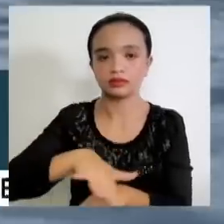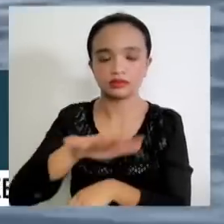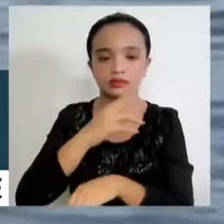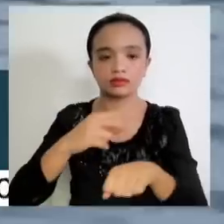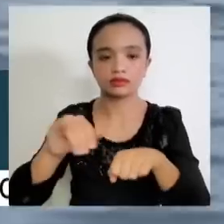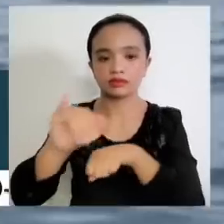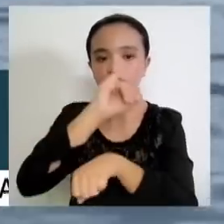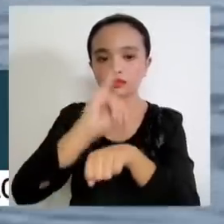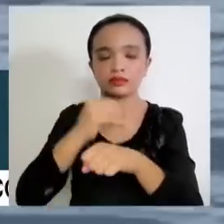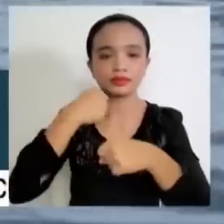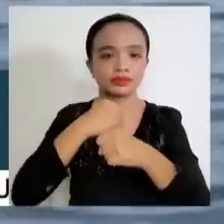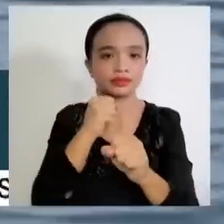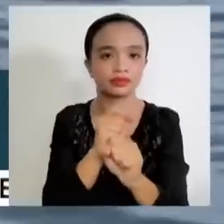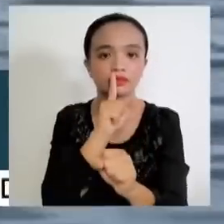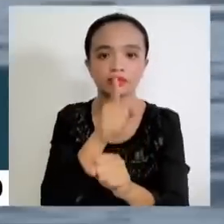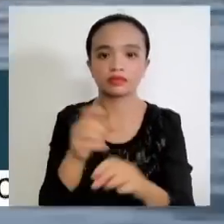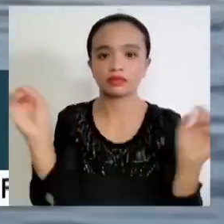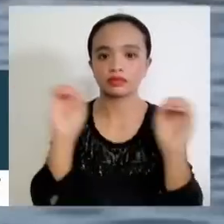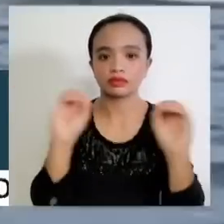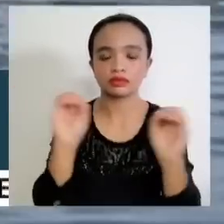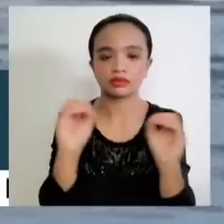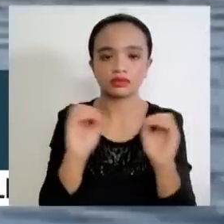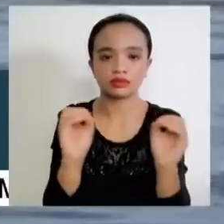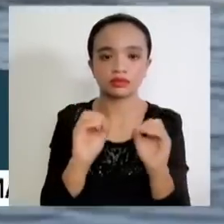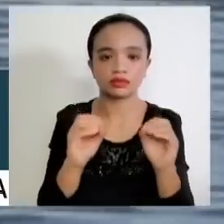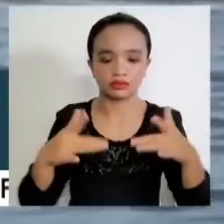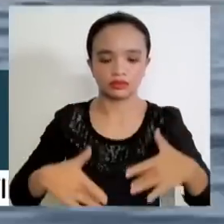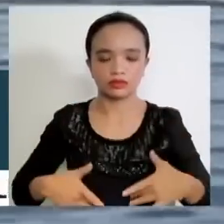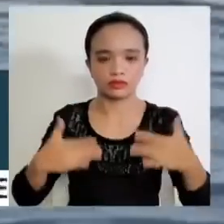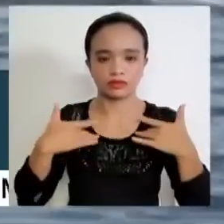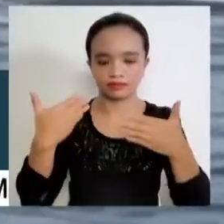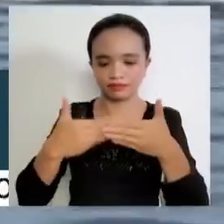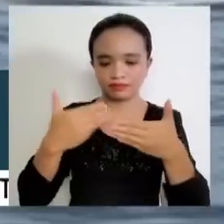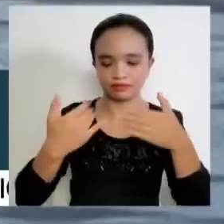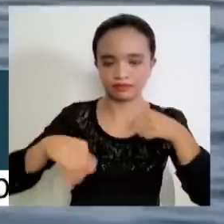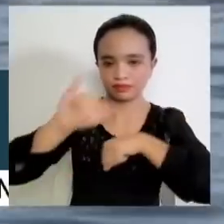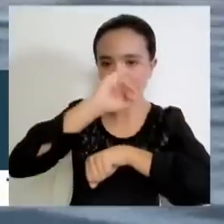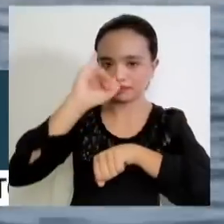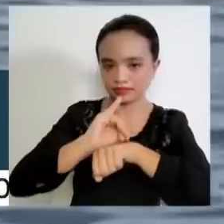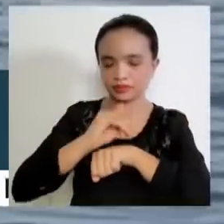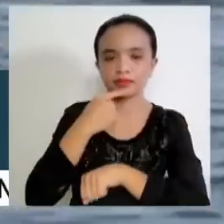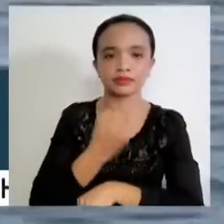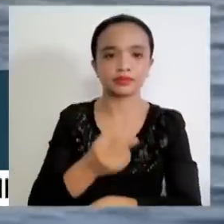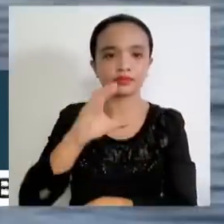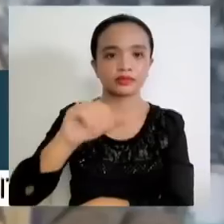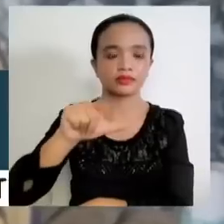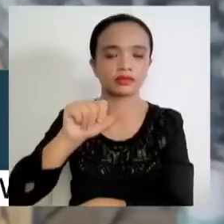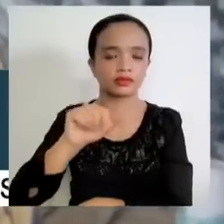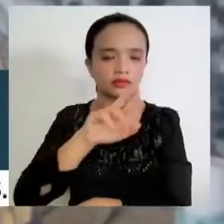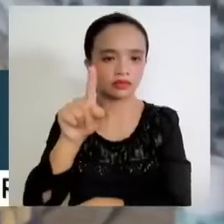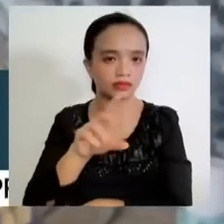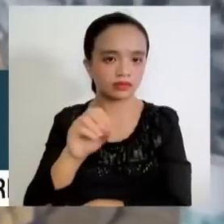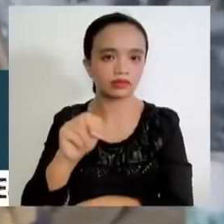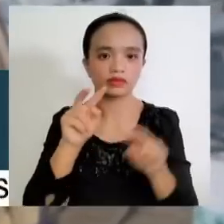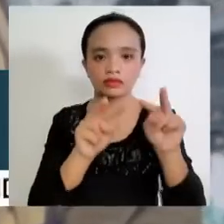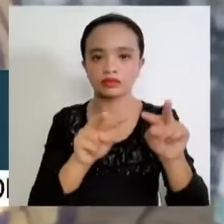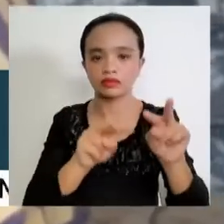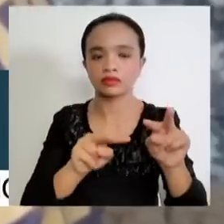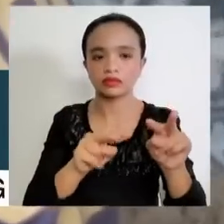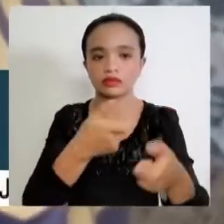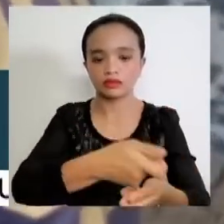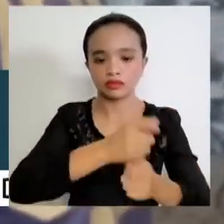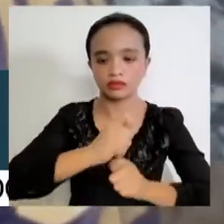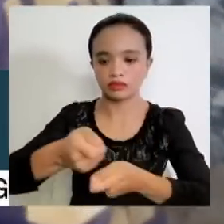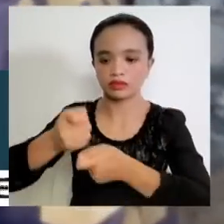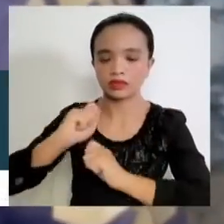to ensure that no one is living on the volcano island. According to OCD Calabar Zone, they will closely monitor the fishermen who are heading